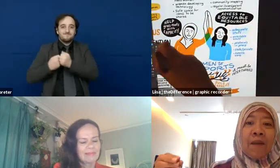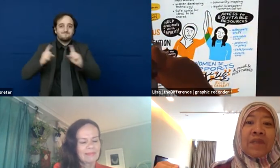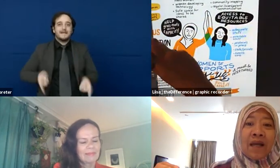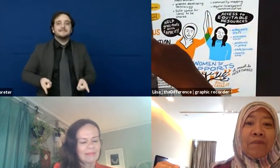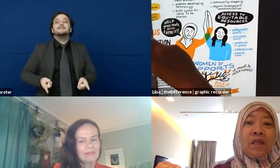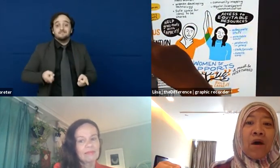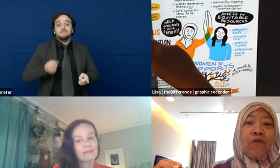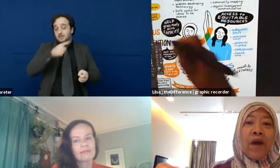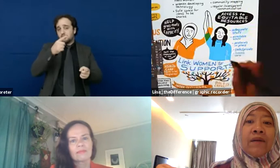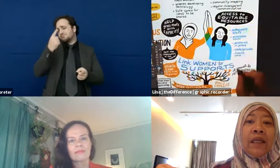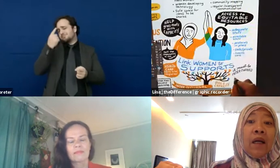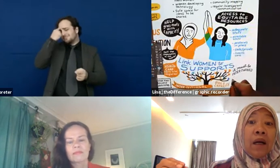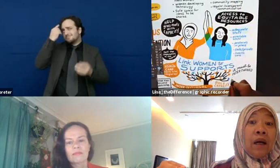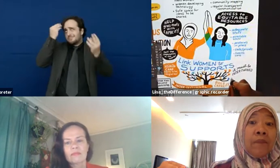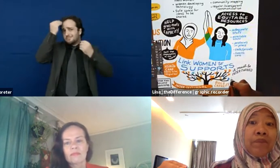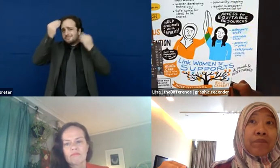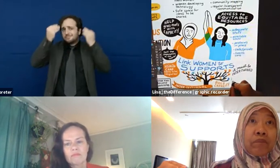is sometimes very